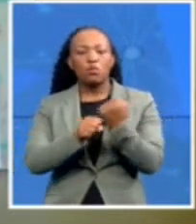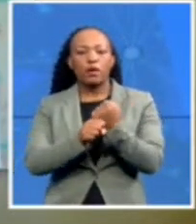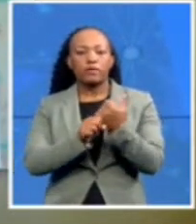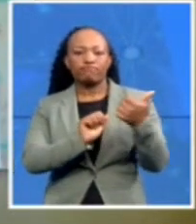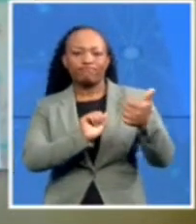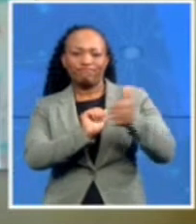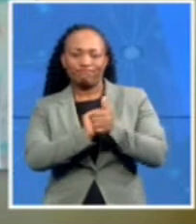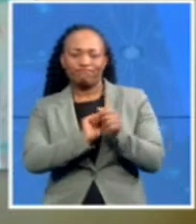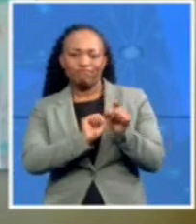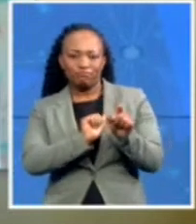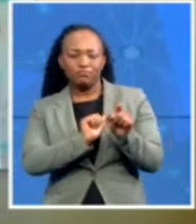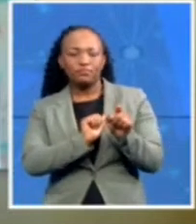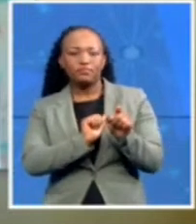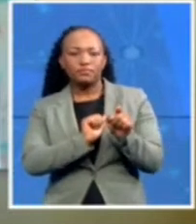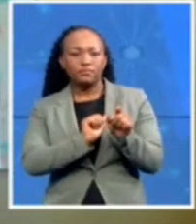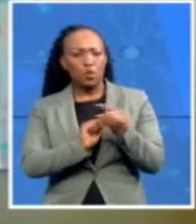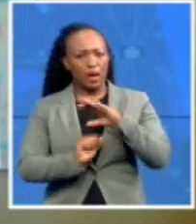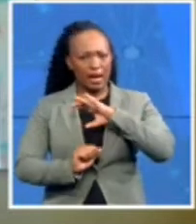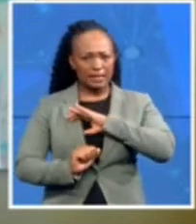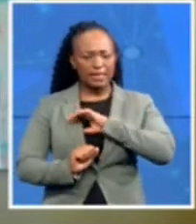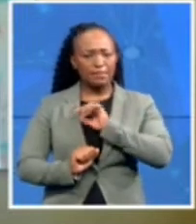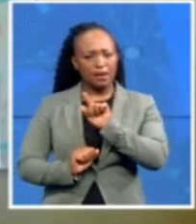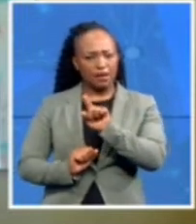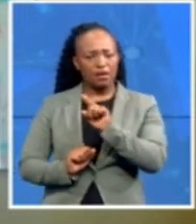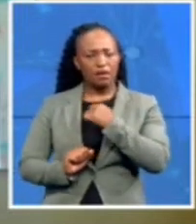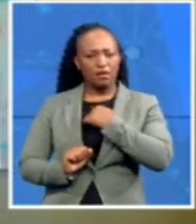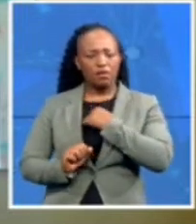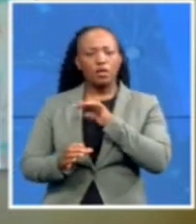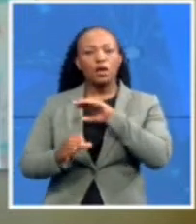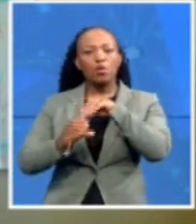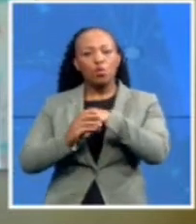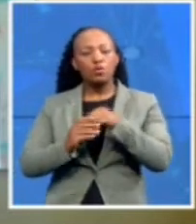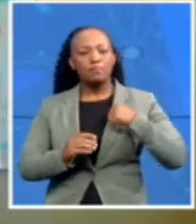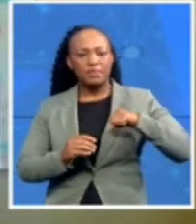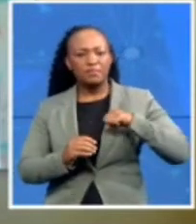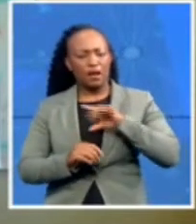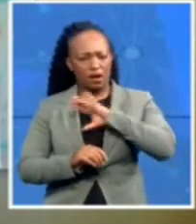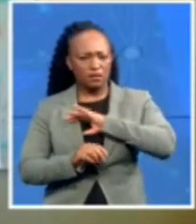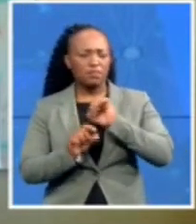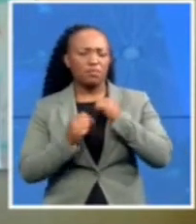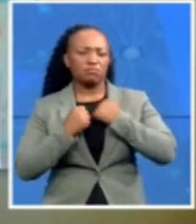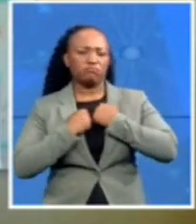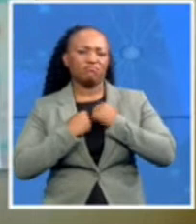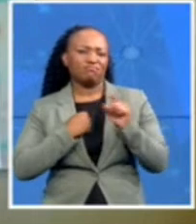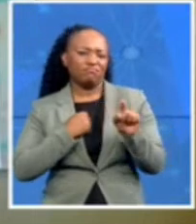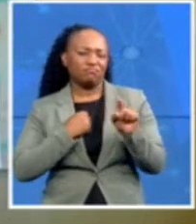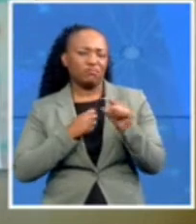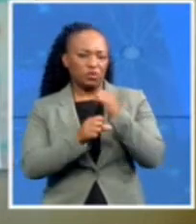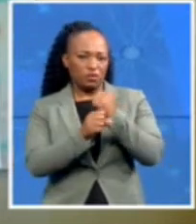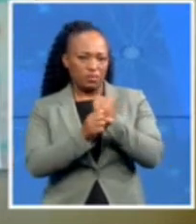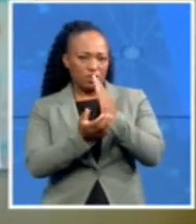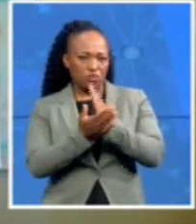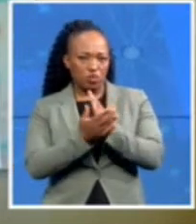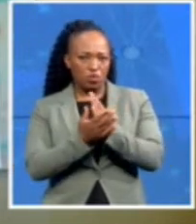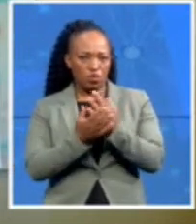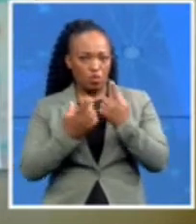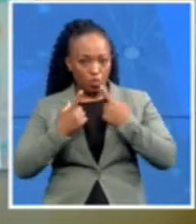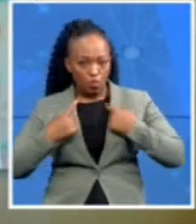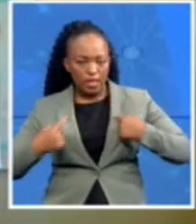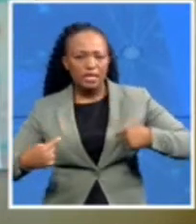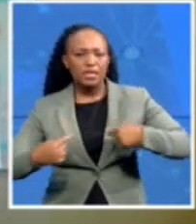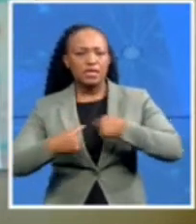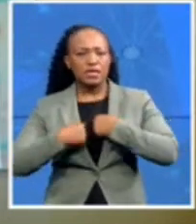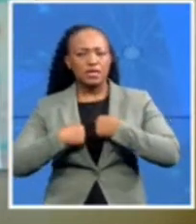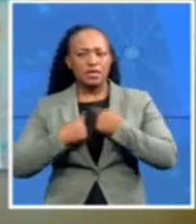customers, including the municipalities themselves, to make sure that we all do our bit in